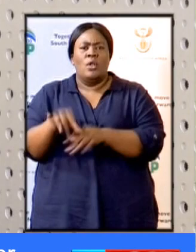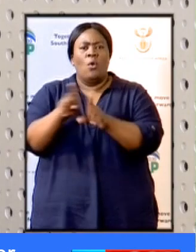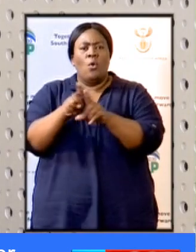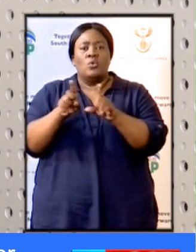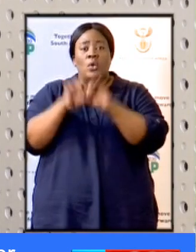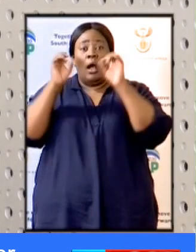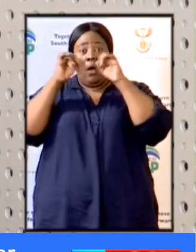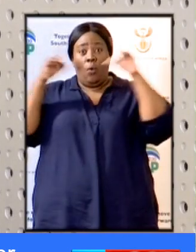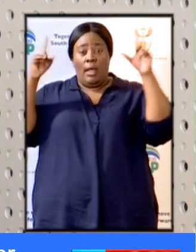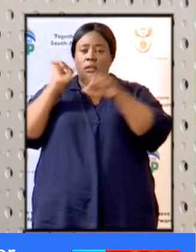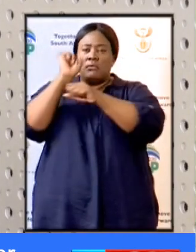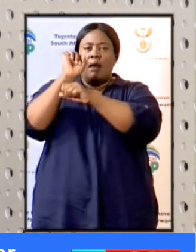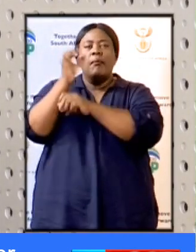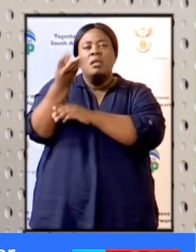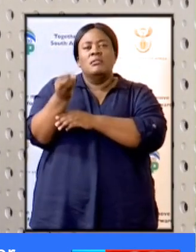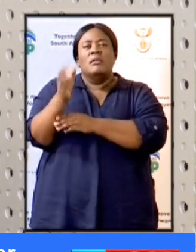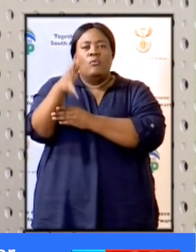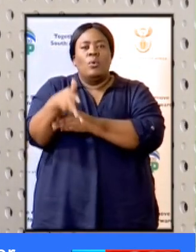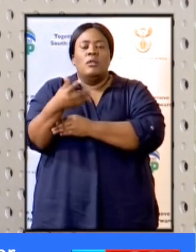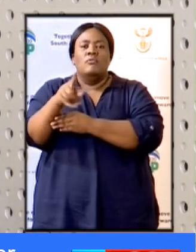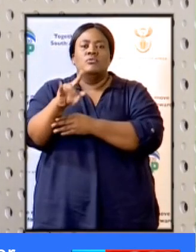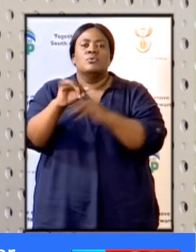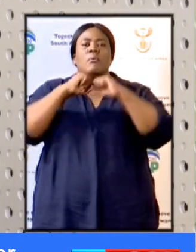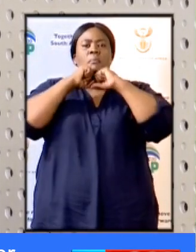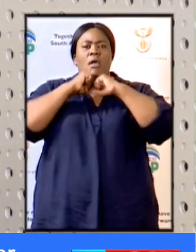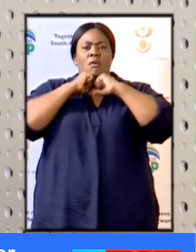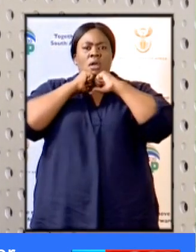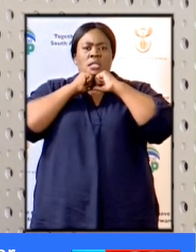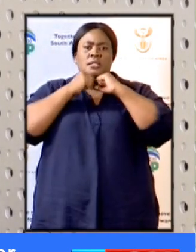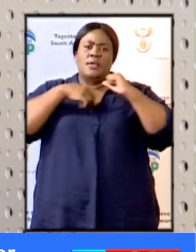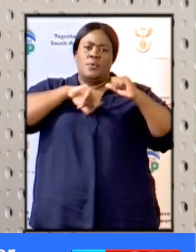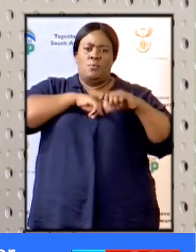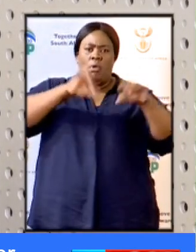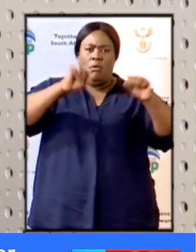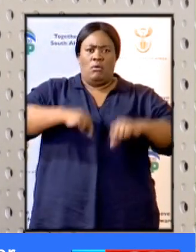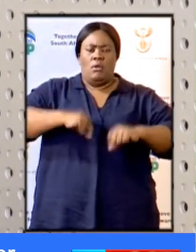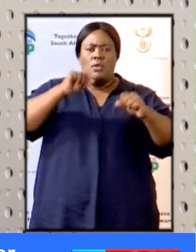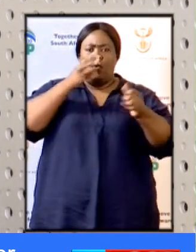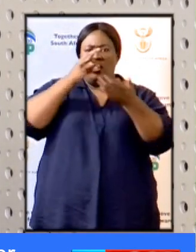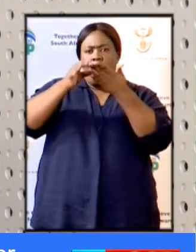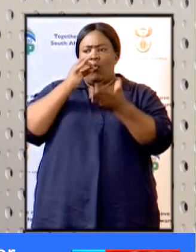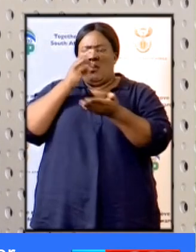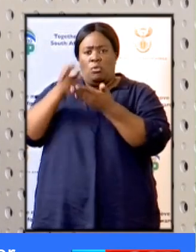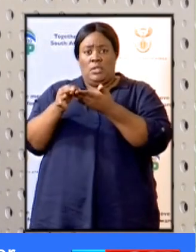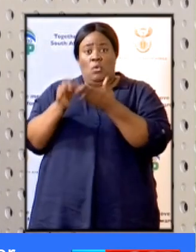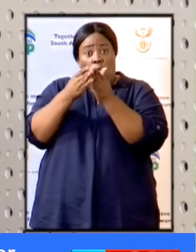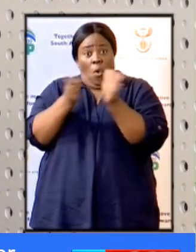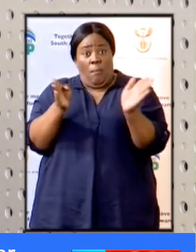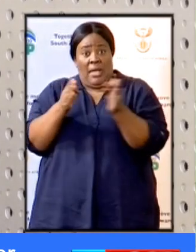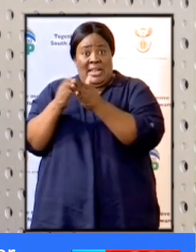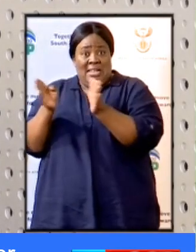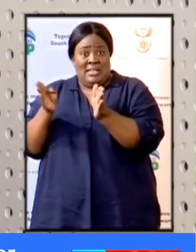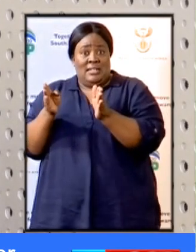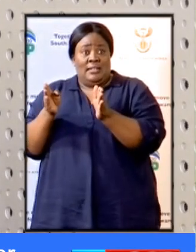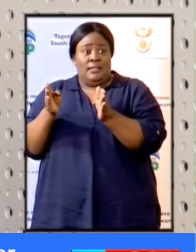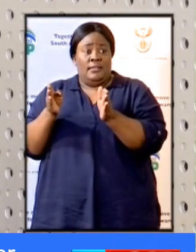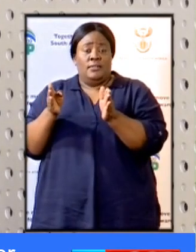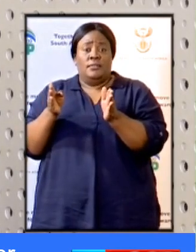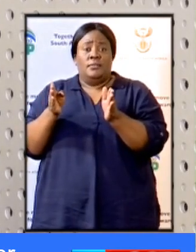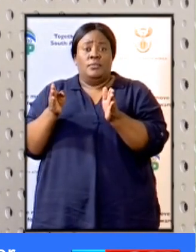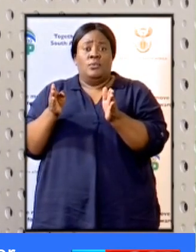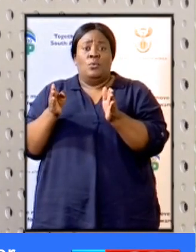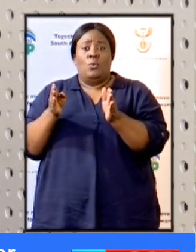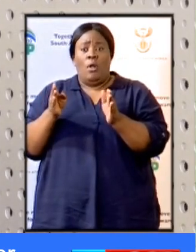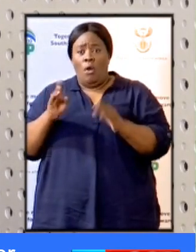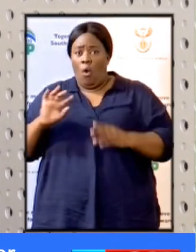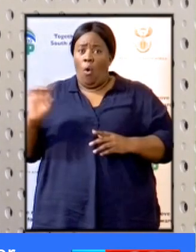in particular, and agreed on the proposal that the opening should not be a one